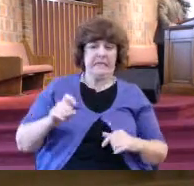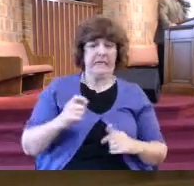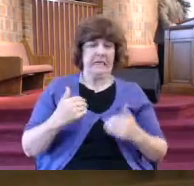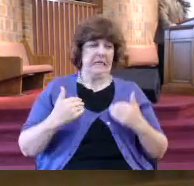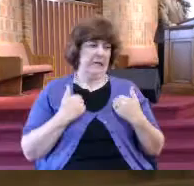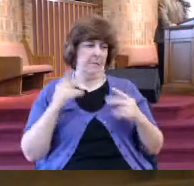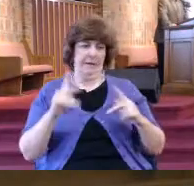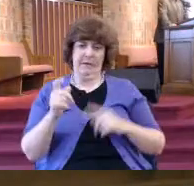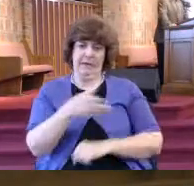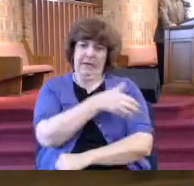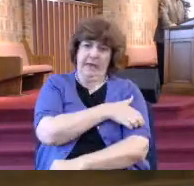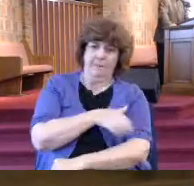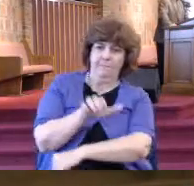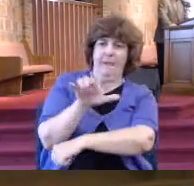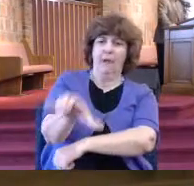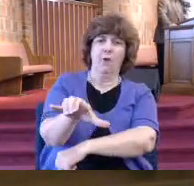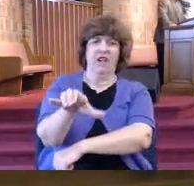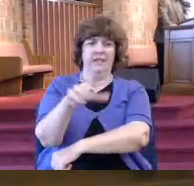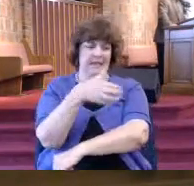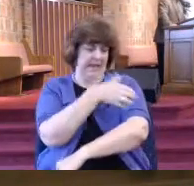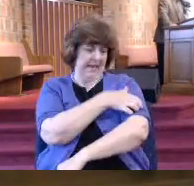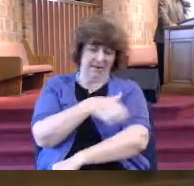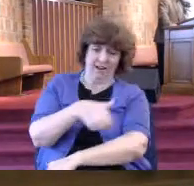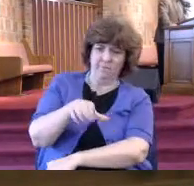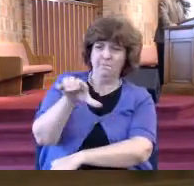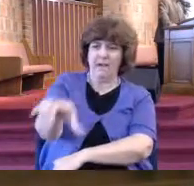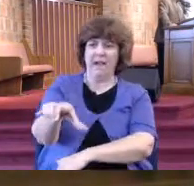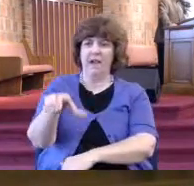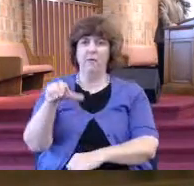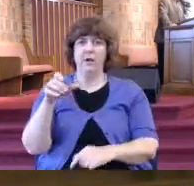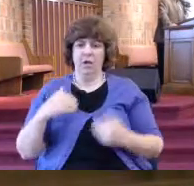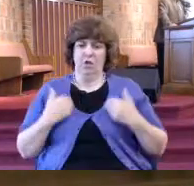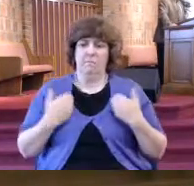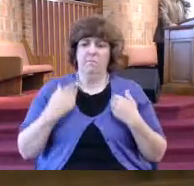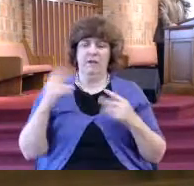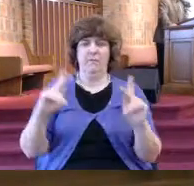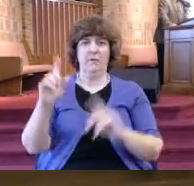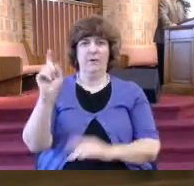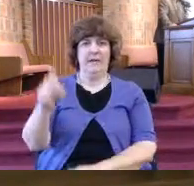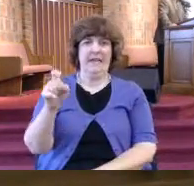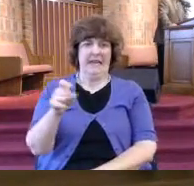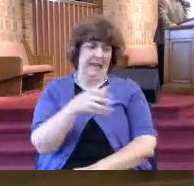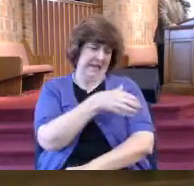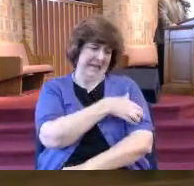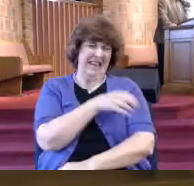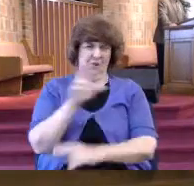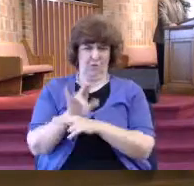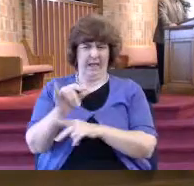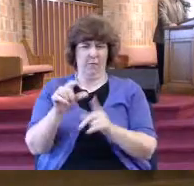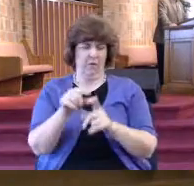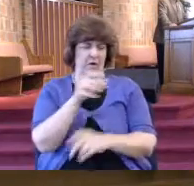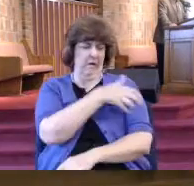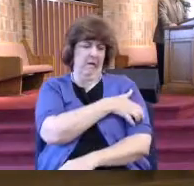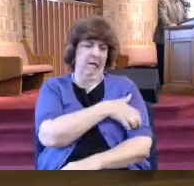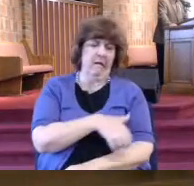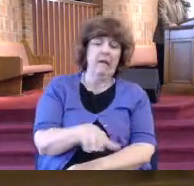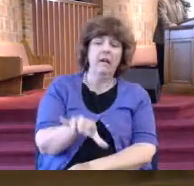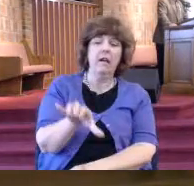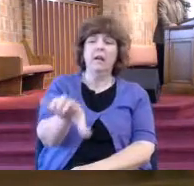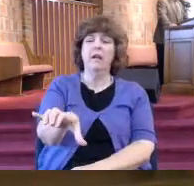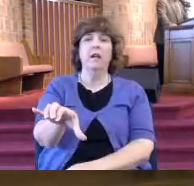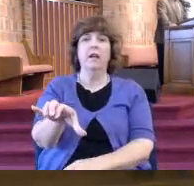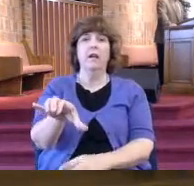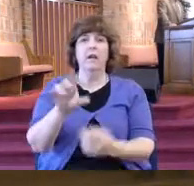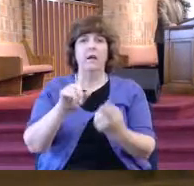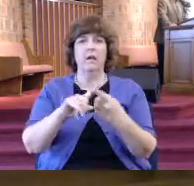they say that the concept of empowering our youth oftentimes leads to the misunderstanding